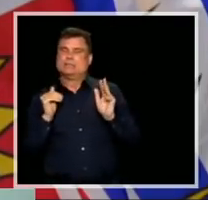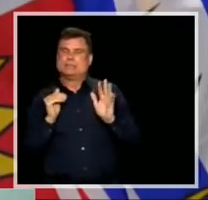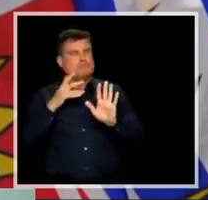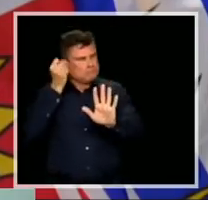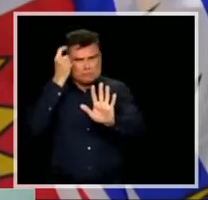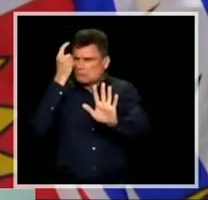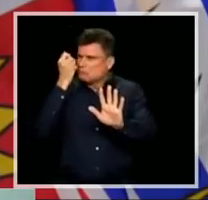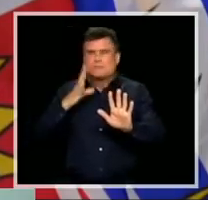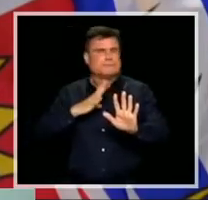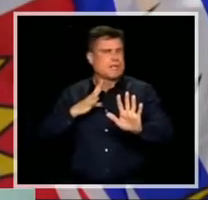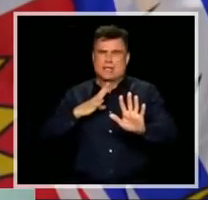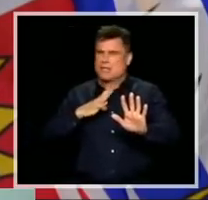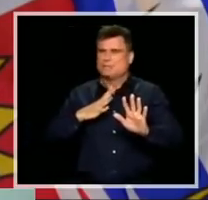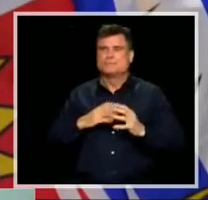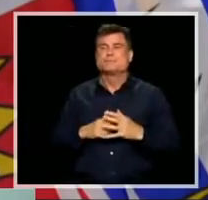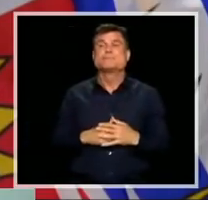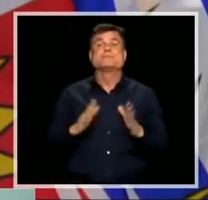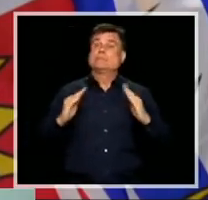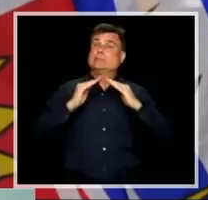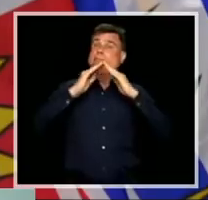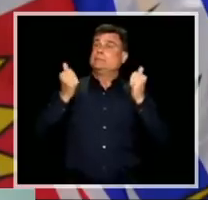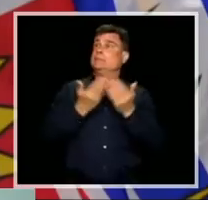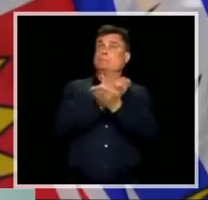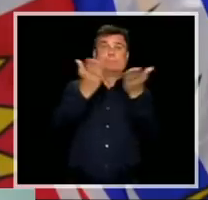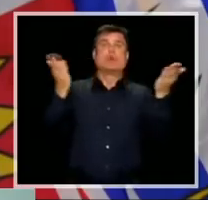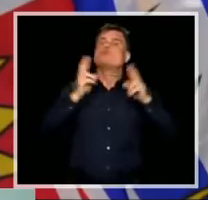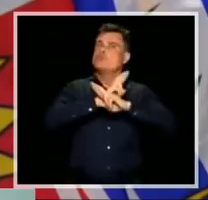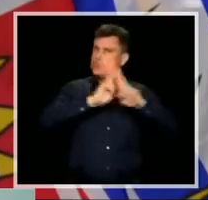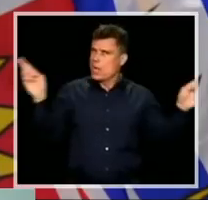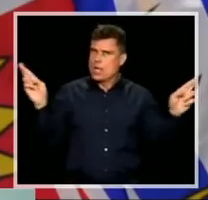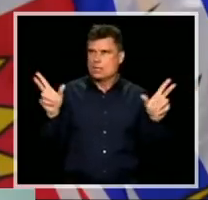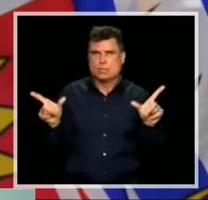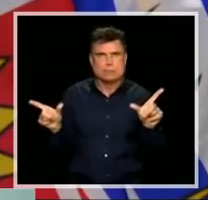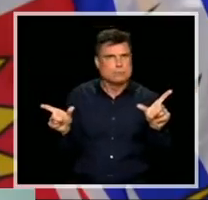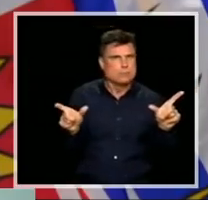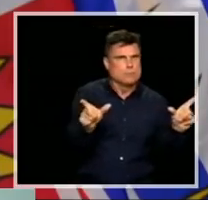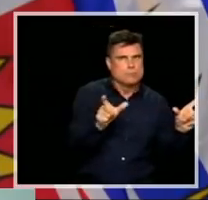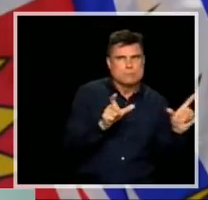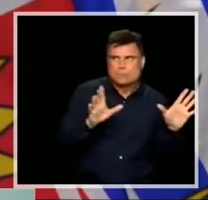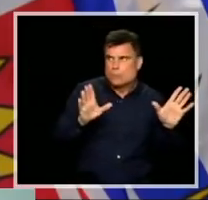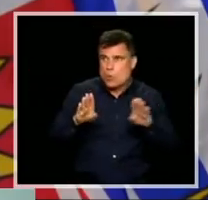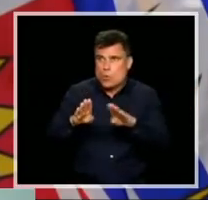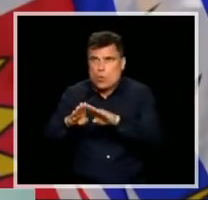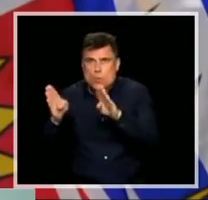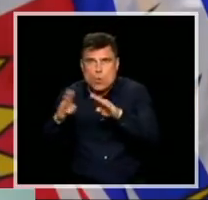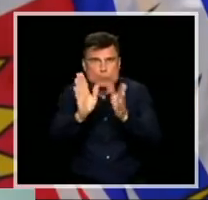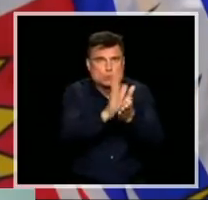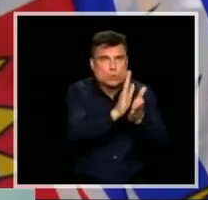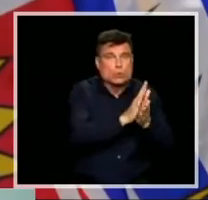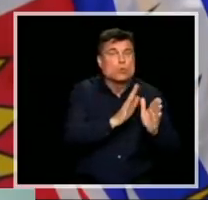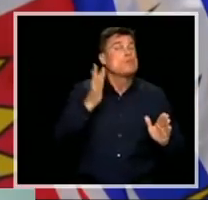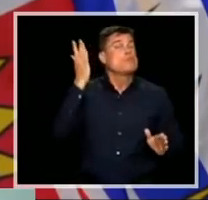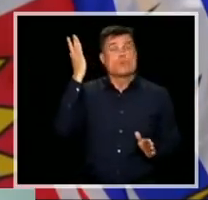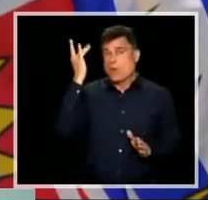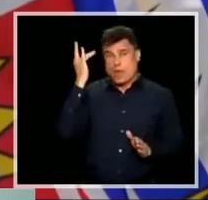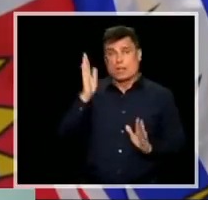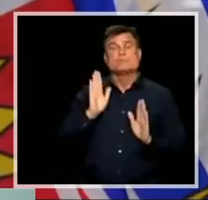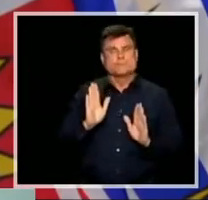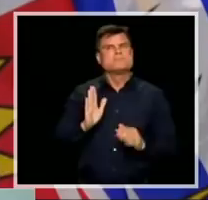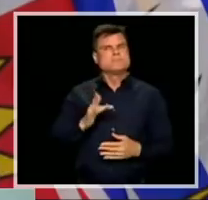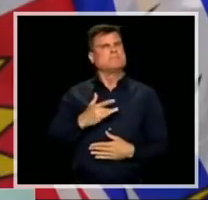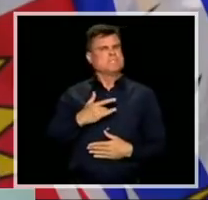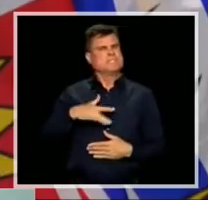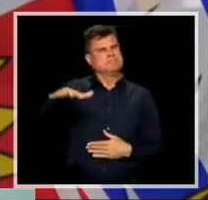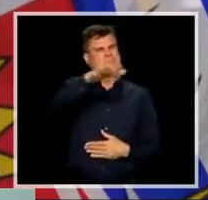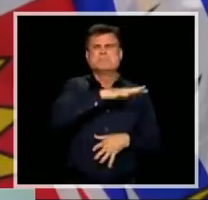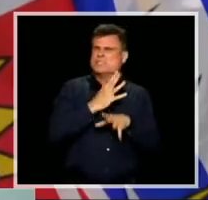schools across this province are the appropriate ones and the ones that will keep us all safe. We know that COVID-19 has a